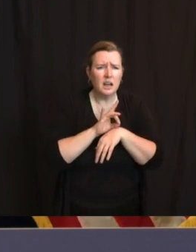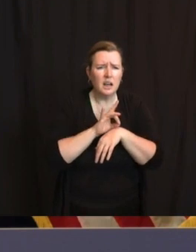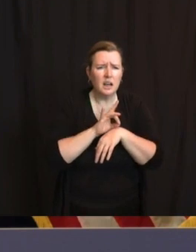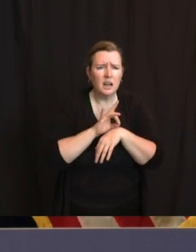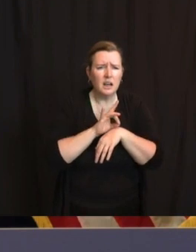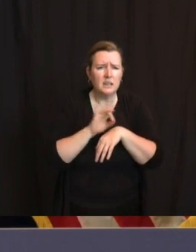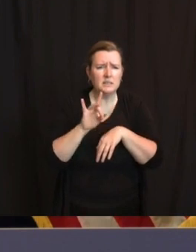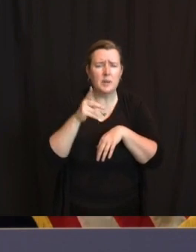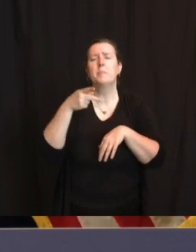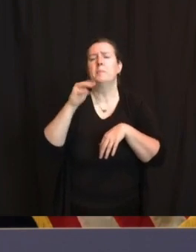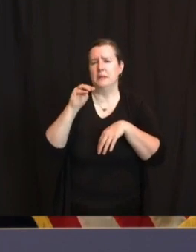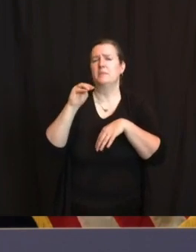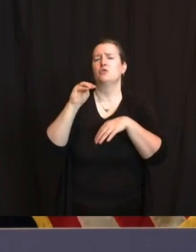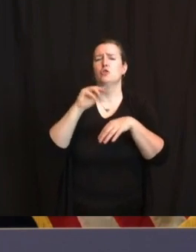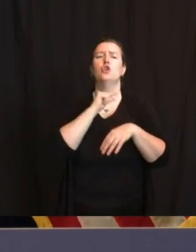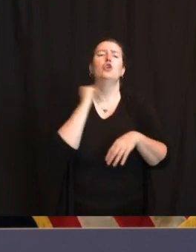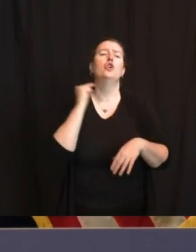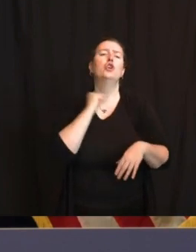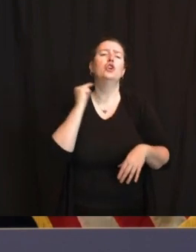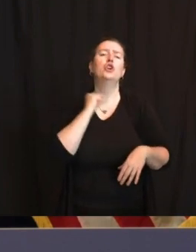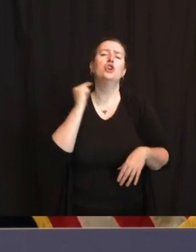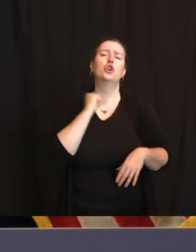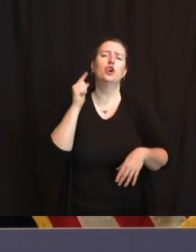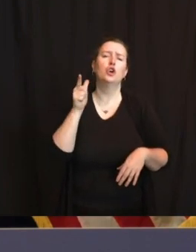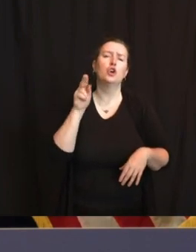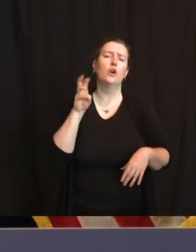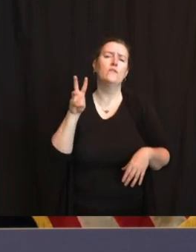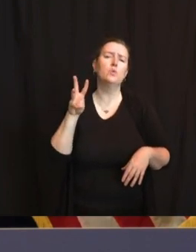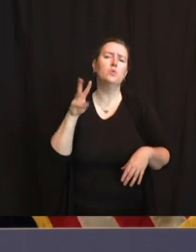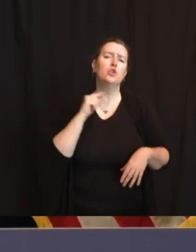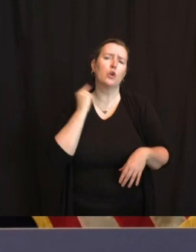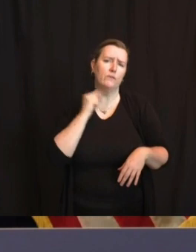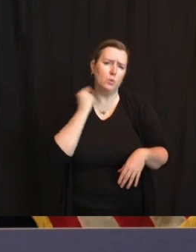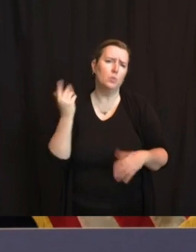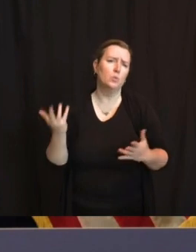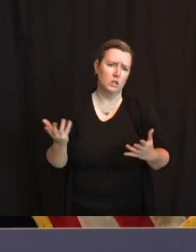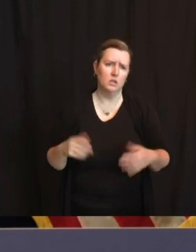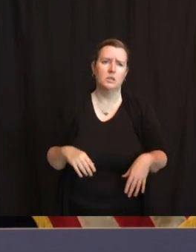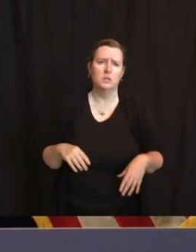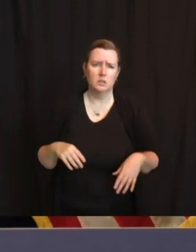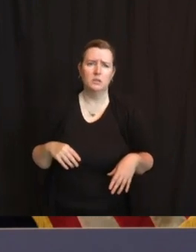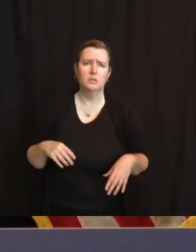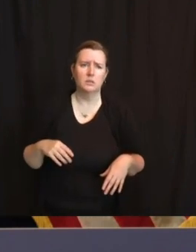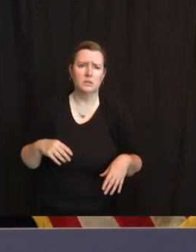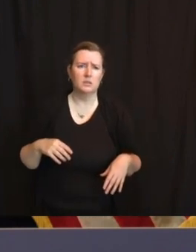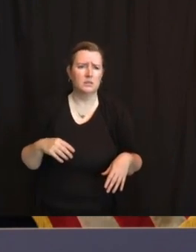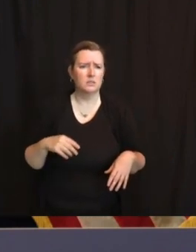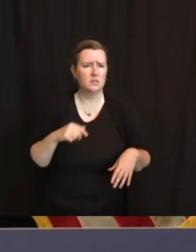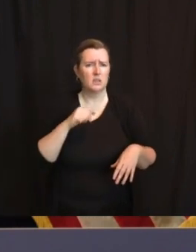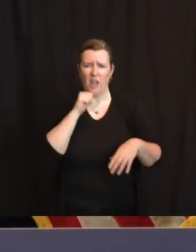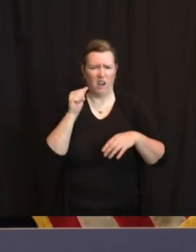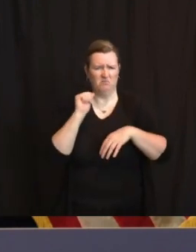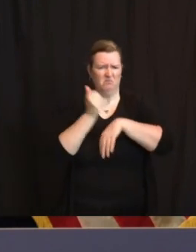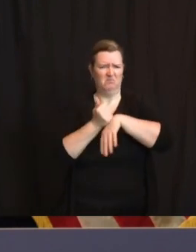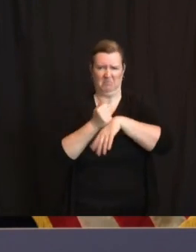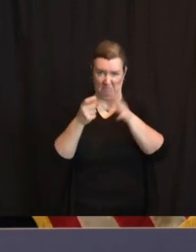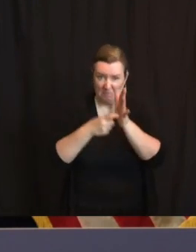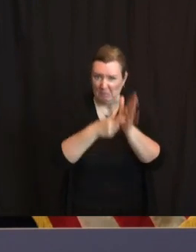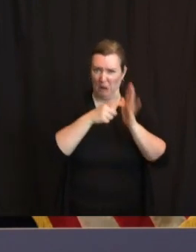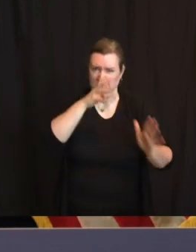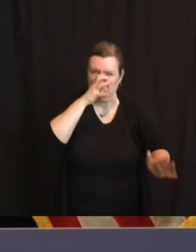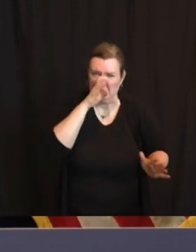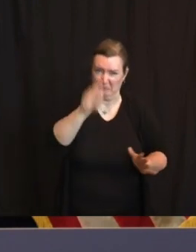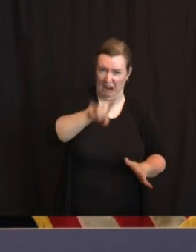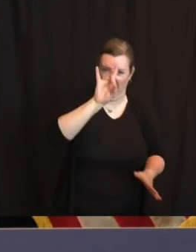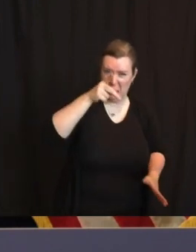advised, don't go out after 8 p.m. There was never a curfew. Is that still in place, though? I think it's in place.